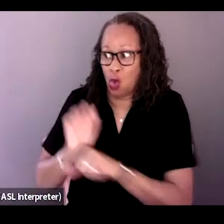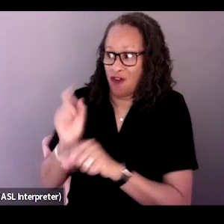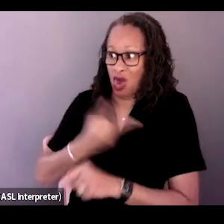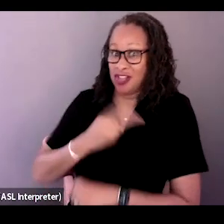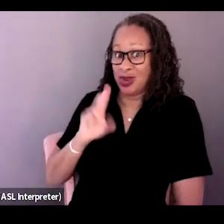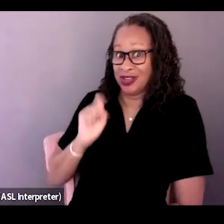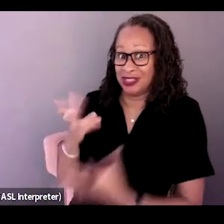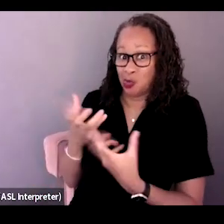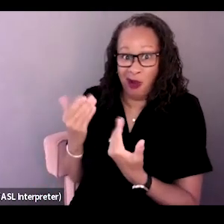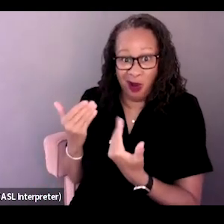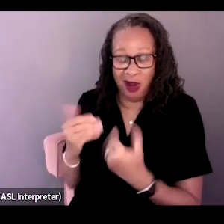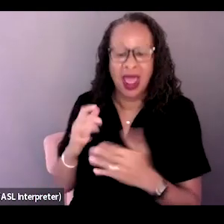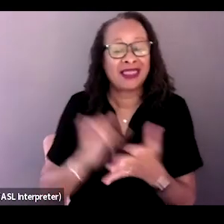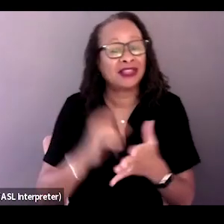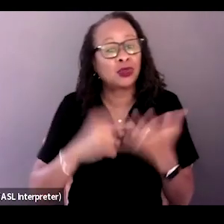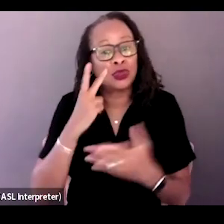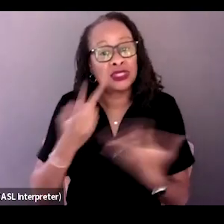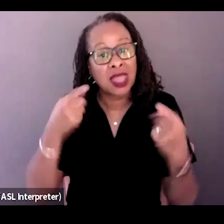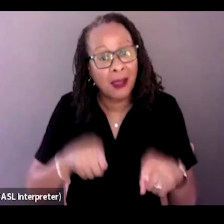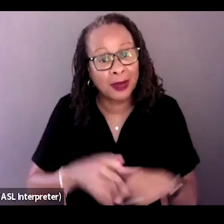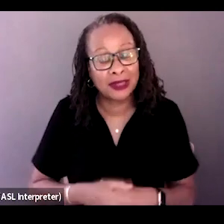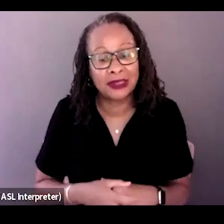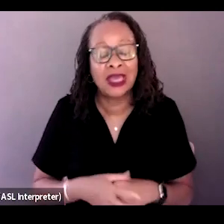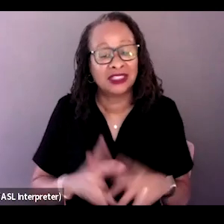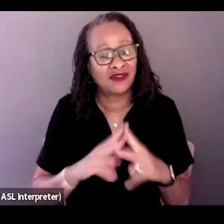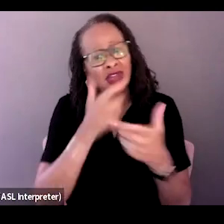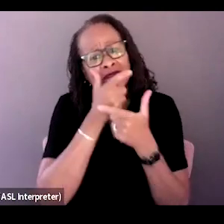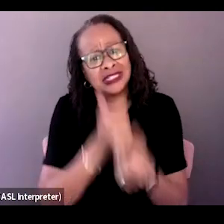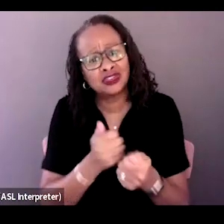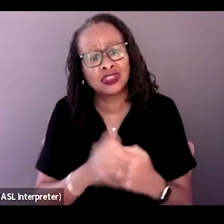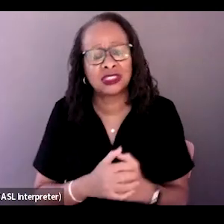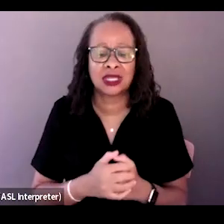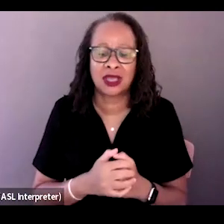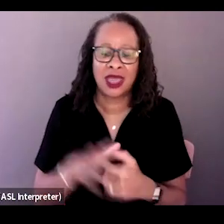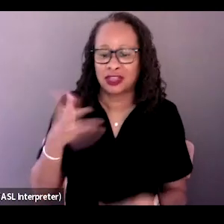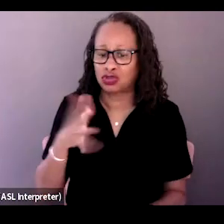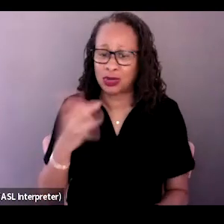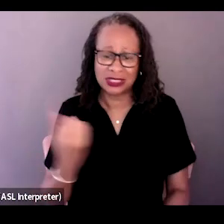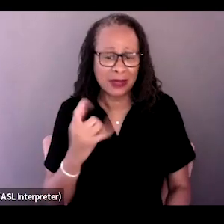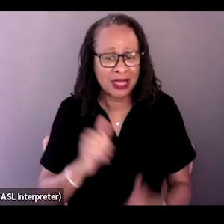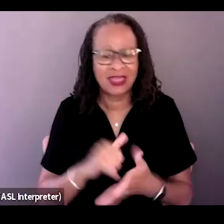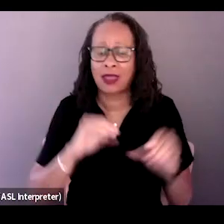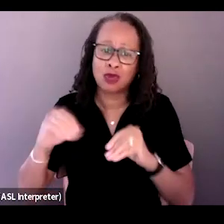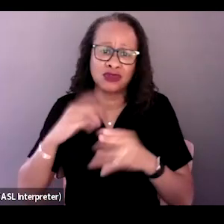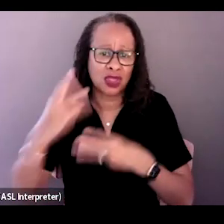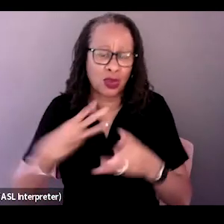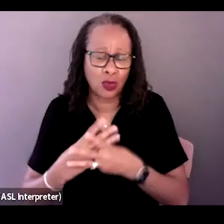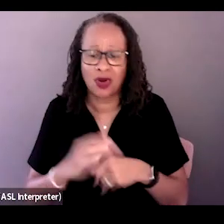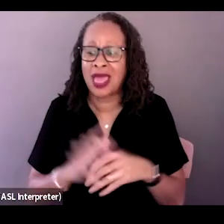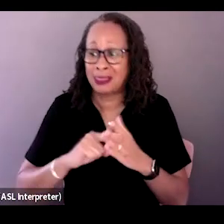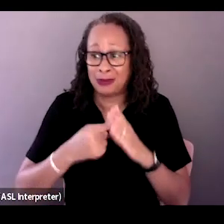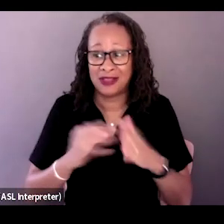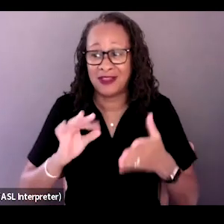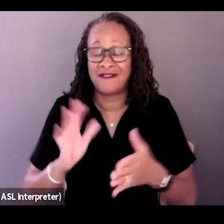that's sort of what you see happening. It's quite interesting that there's sort of something that moves in the world. And the beginning of the film